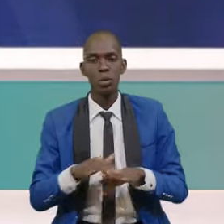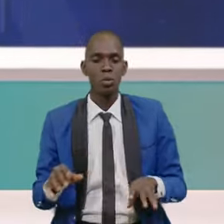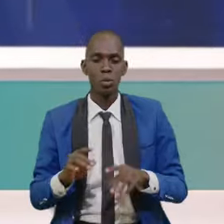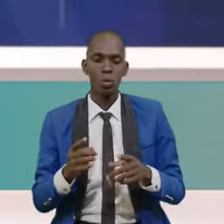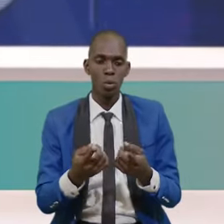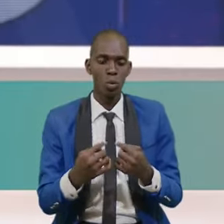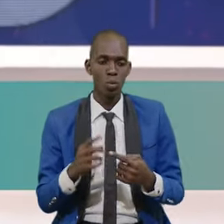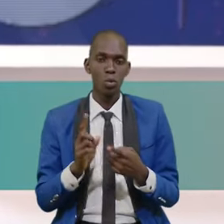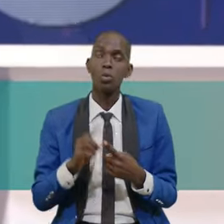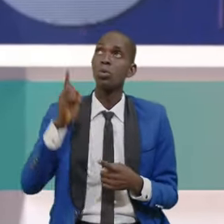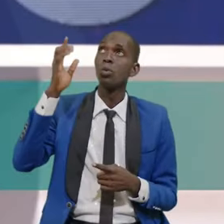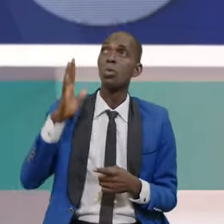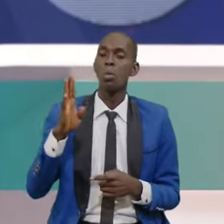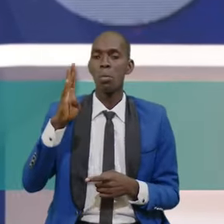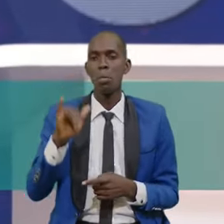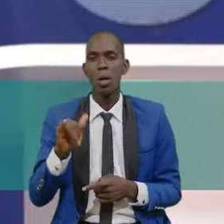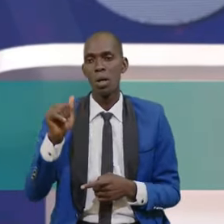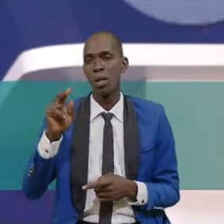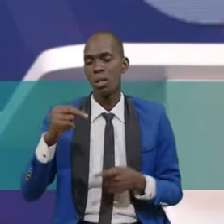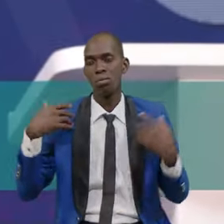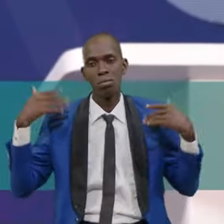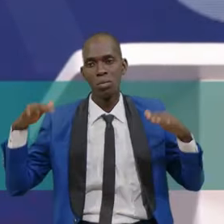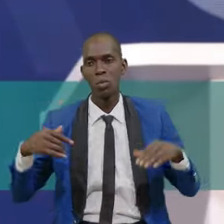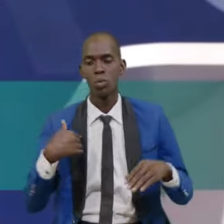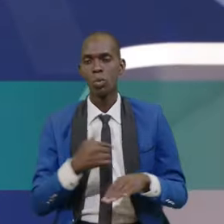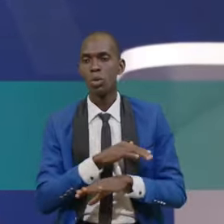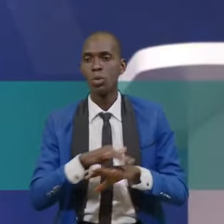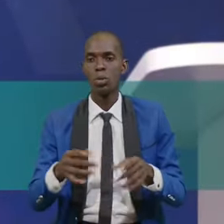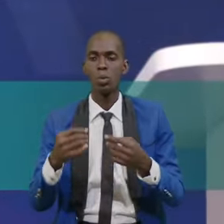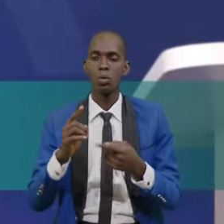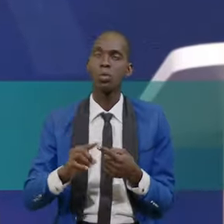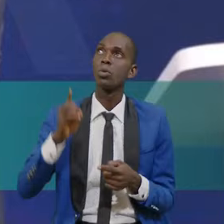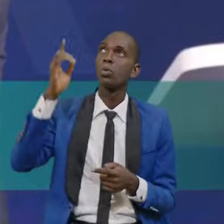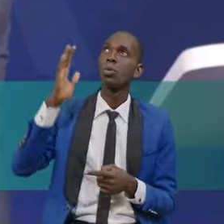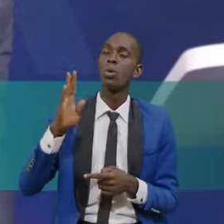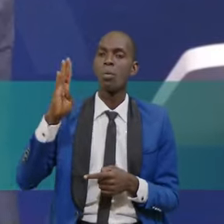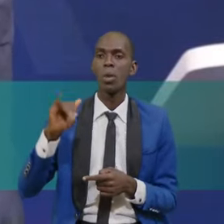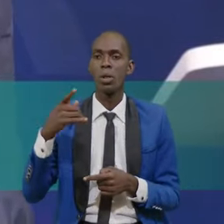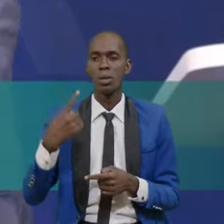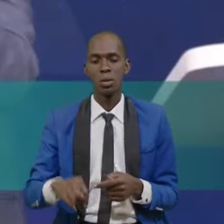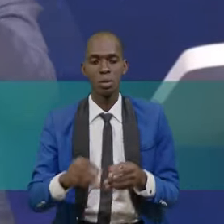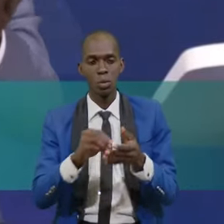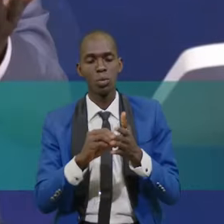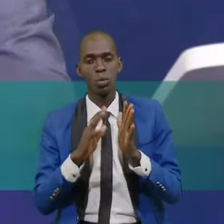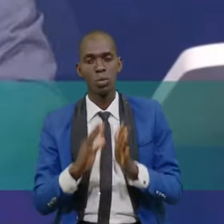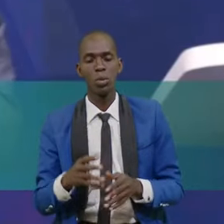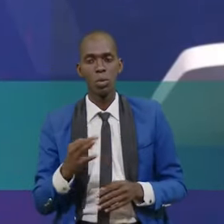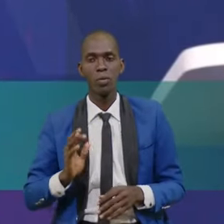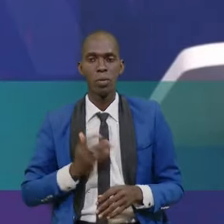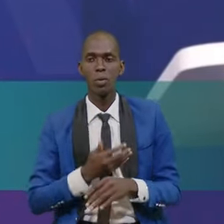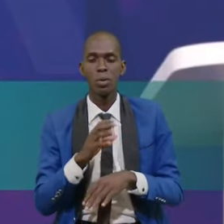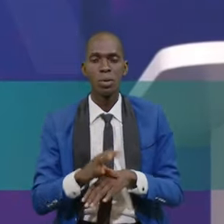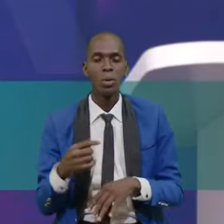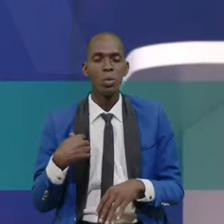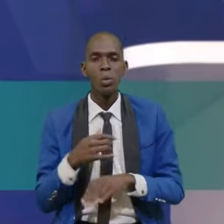an angel. We don't come unto God by the founder of our denomination. We don't come